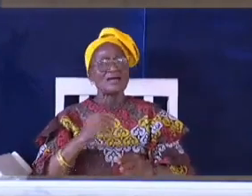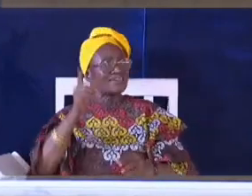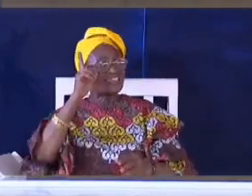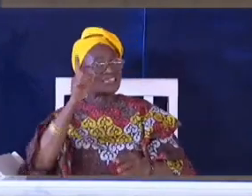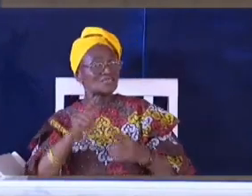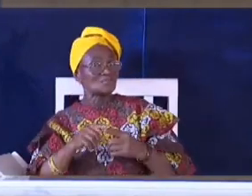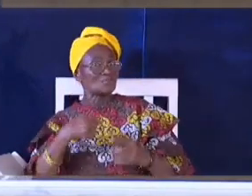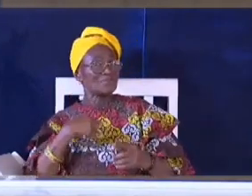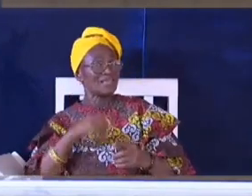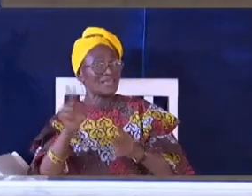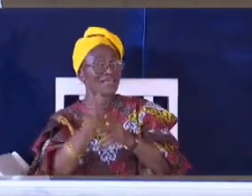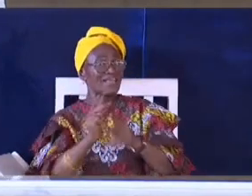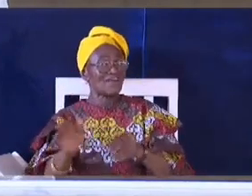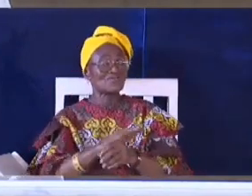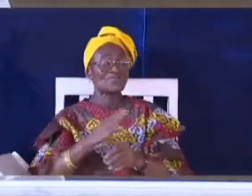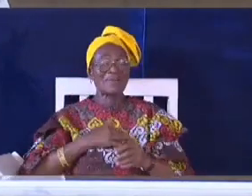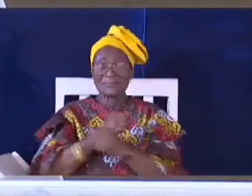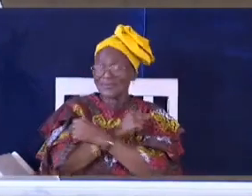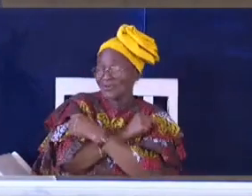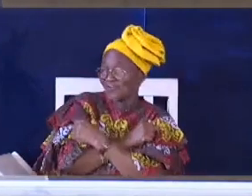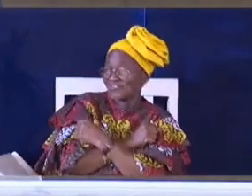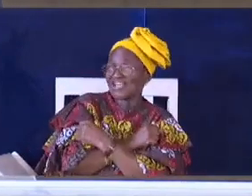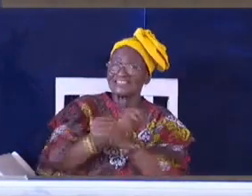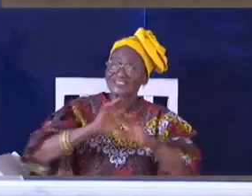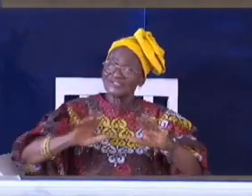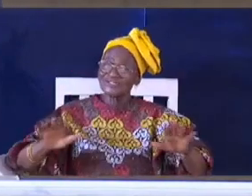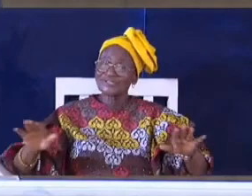me carefully, my beloved children.